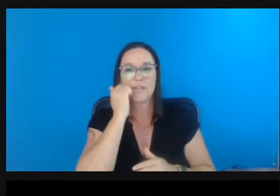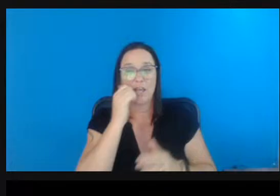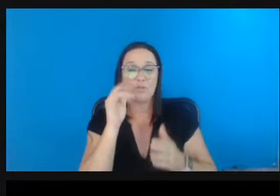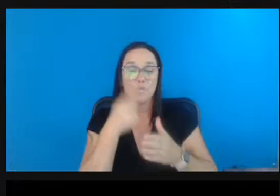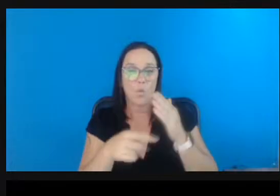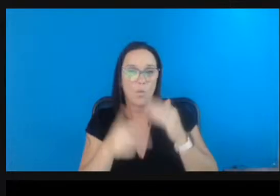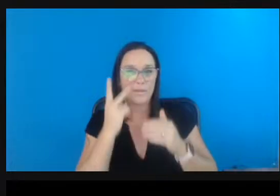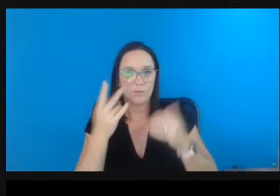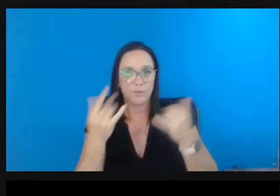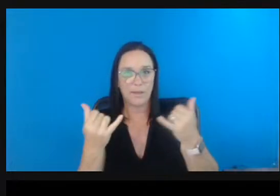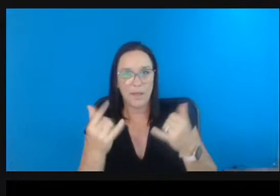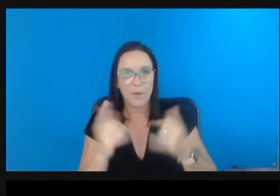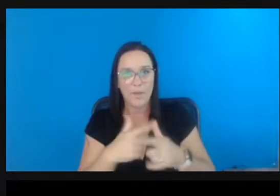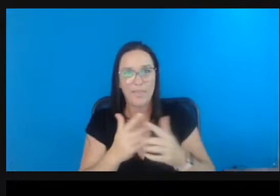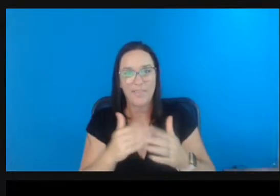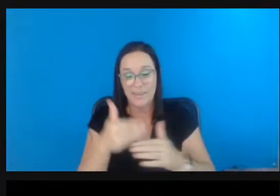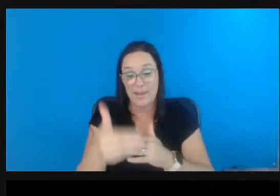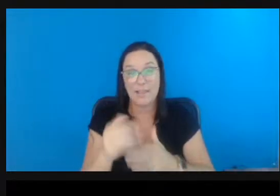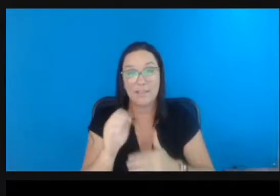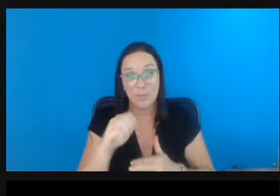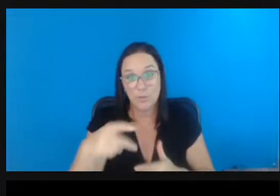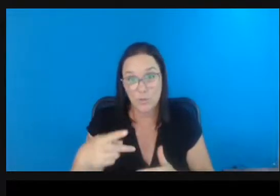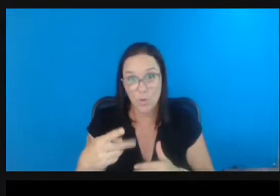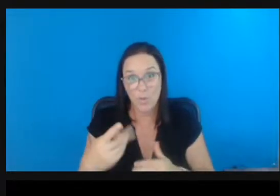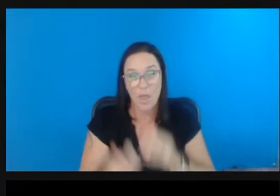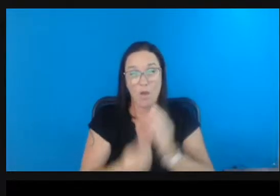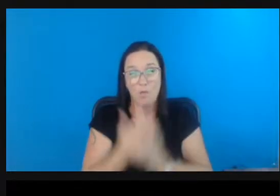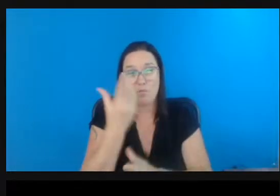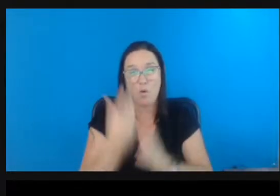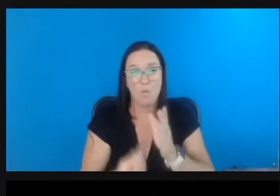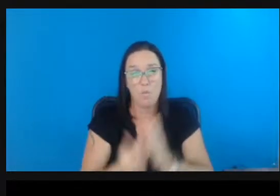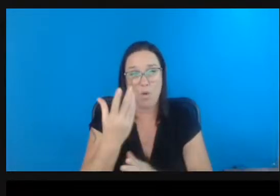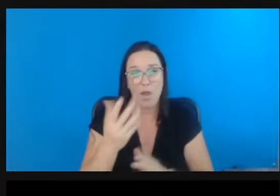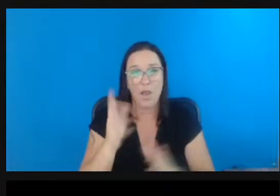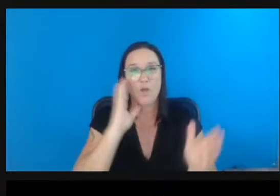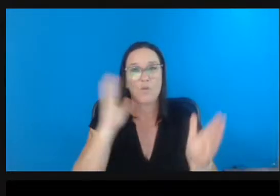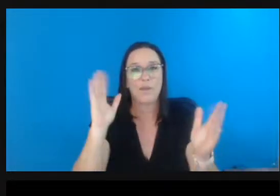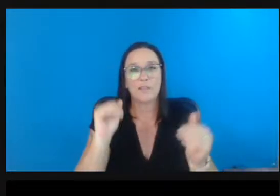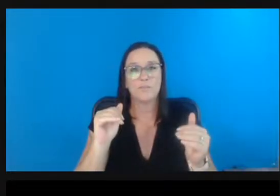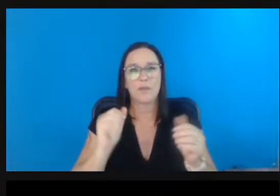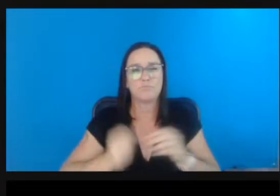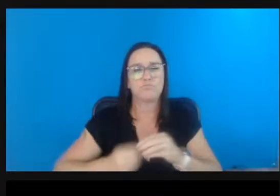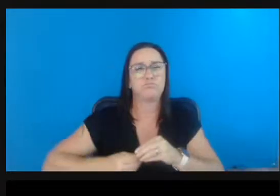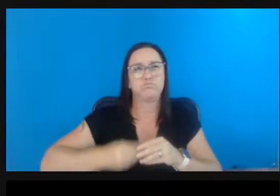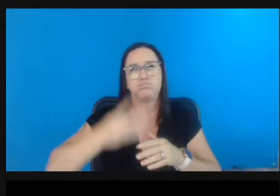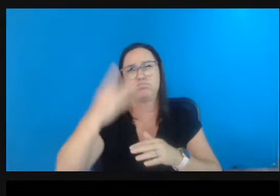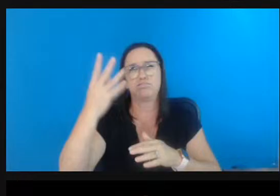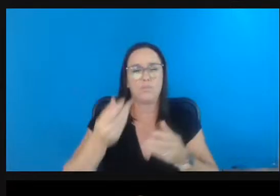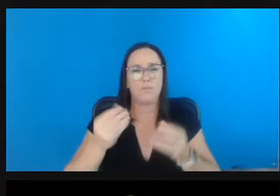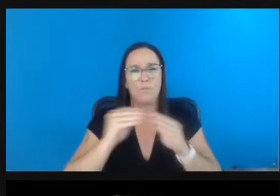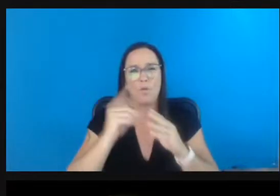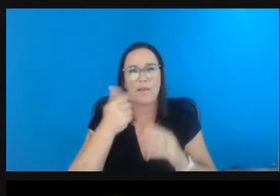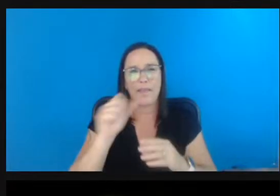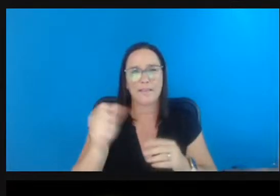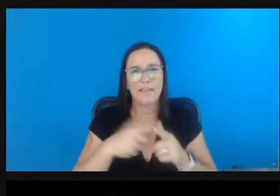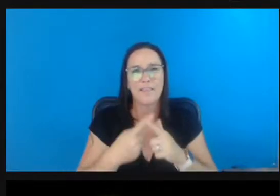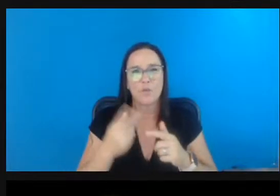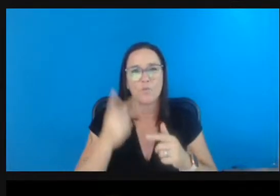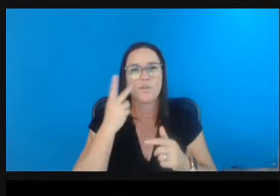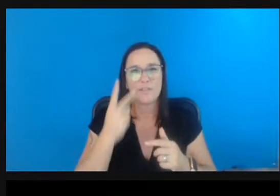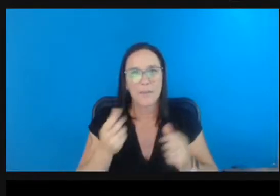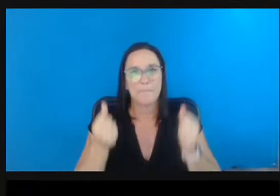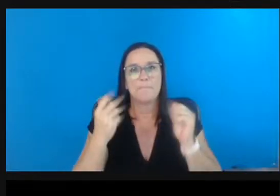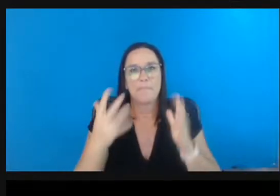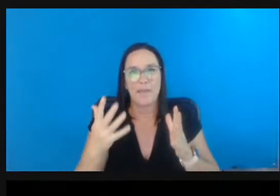next episode begins as high fountaining phase is when we expect the big blast of gas to come out. That's when we're seeing tens of thousands of tons per